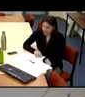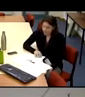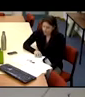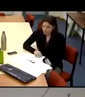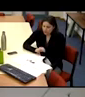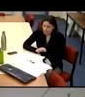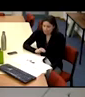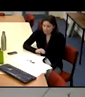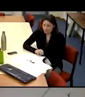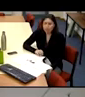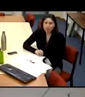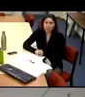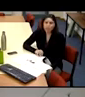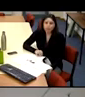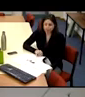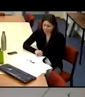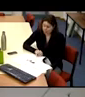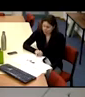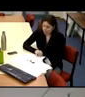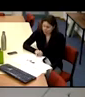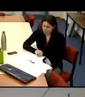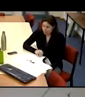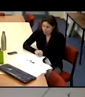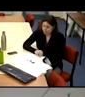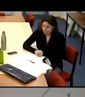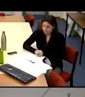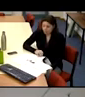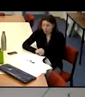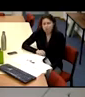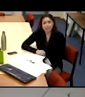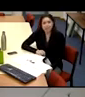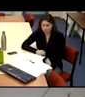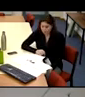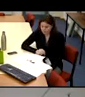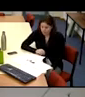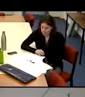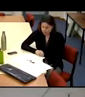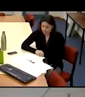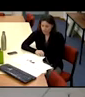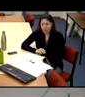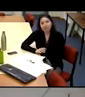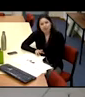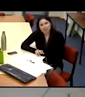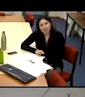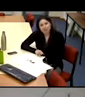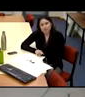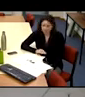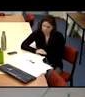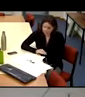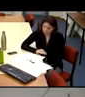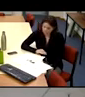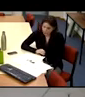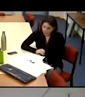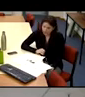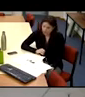So she said that telling her story through photographs and through video, she hoped to change people's views about these people and